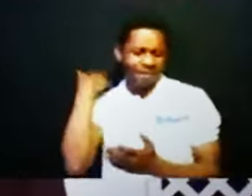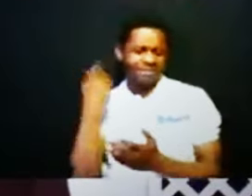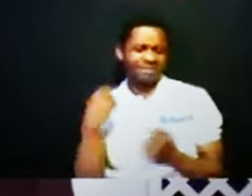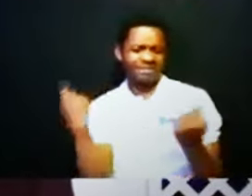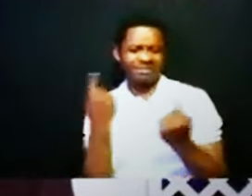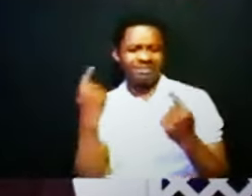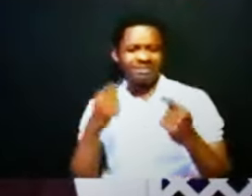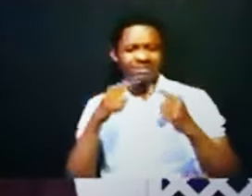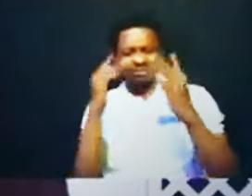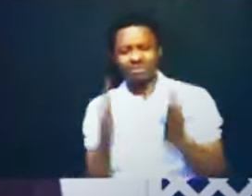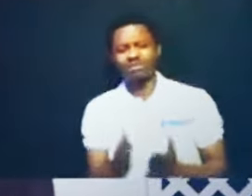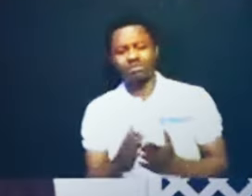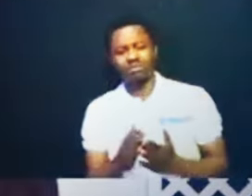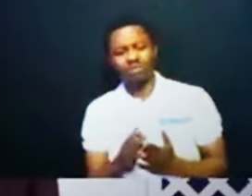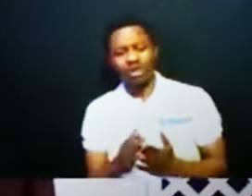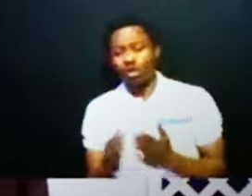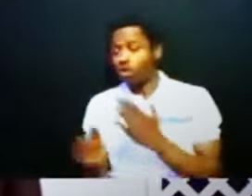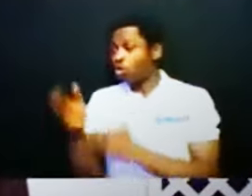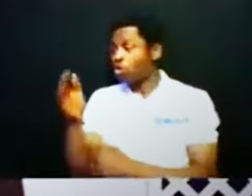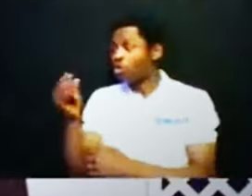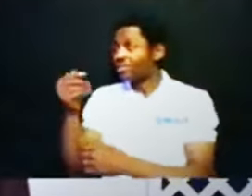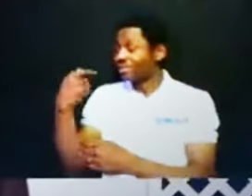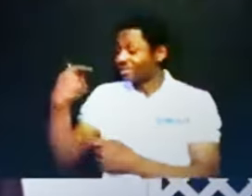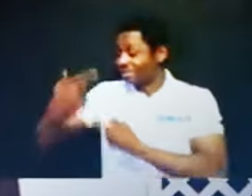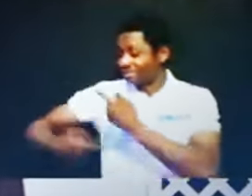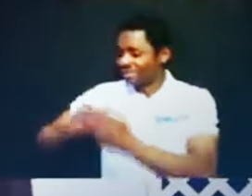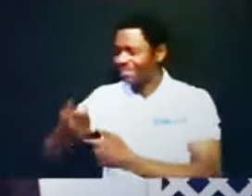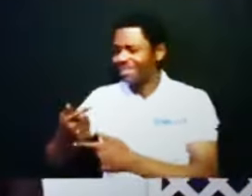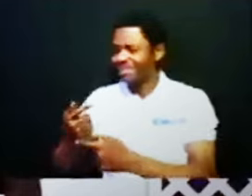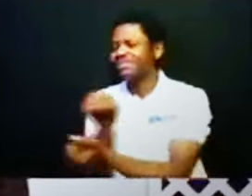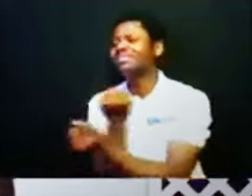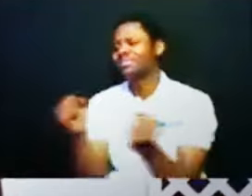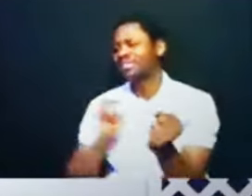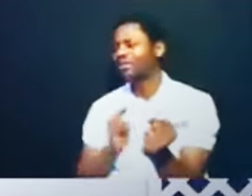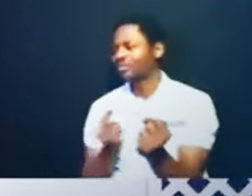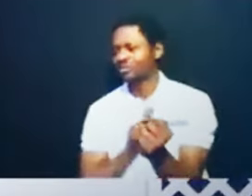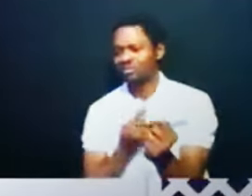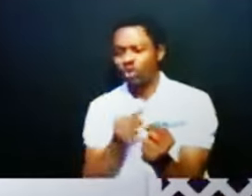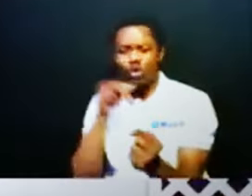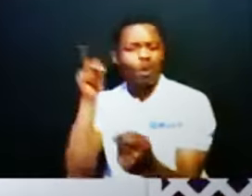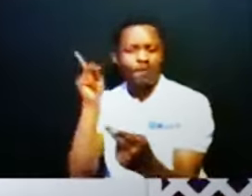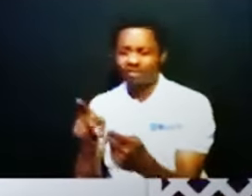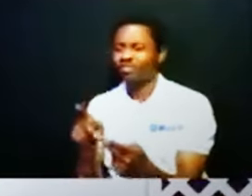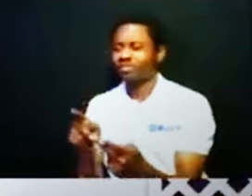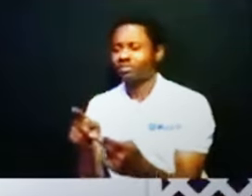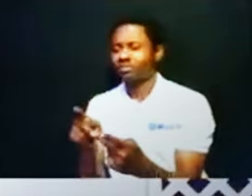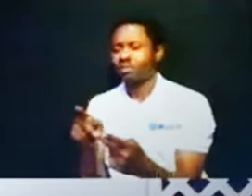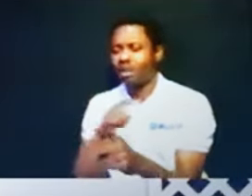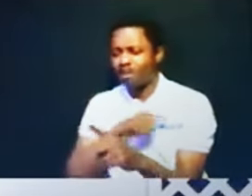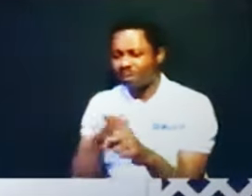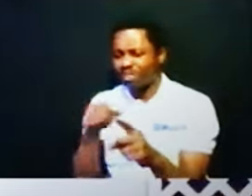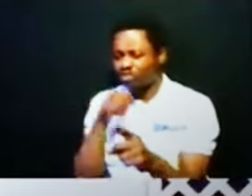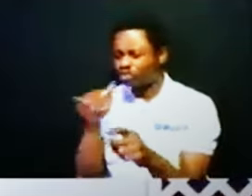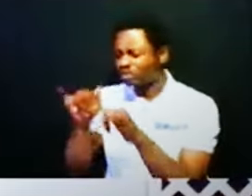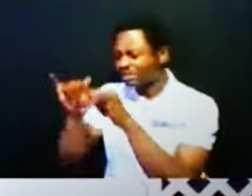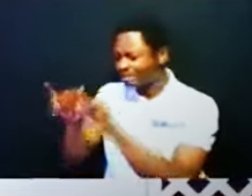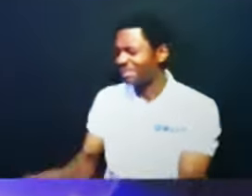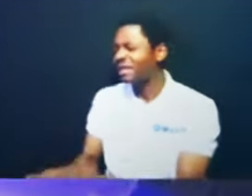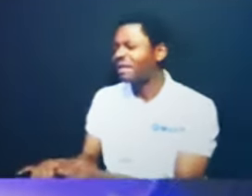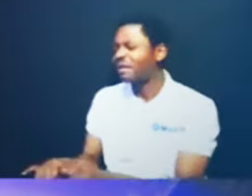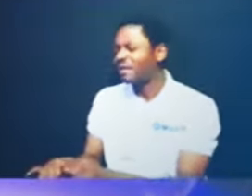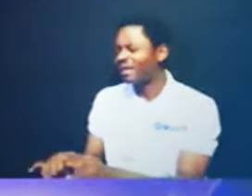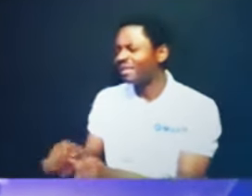we were sinners. Saved by grace. We are imperfect people. But we don't remain imperfect